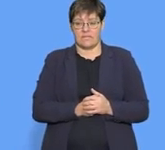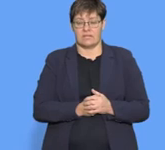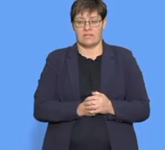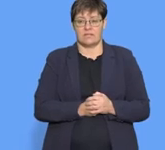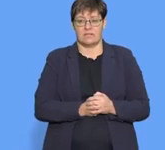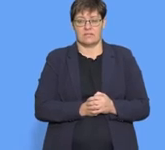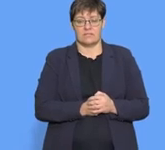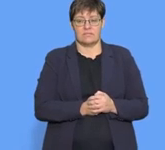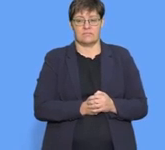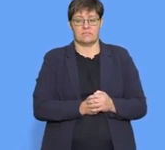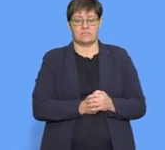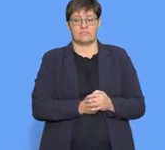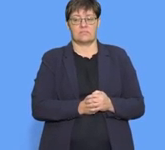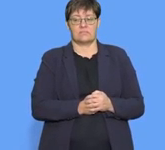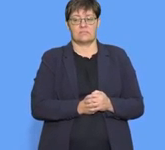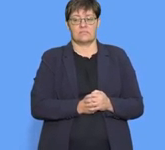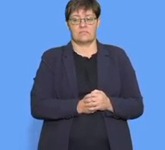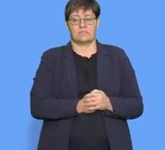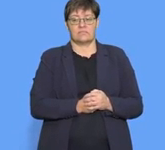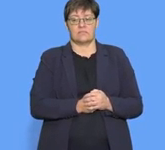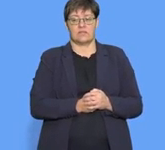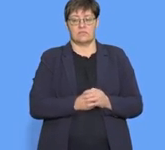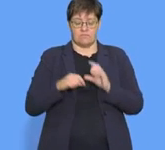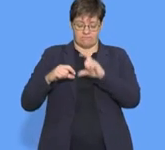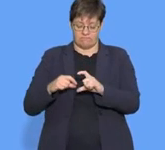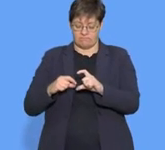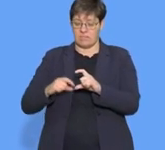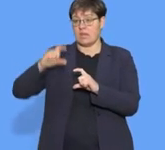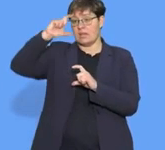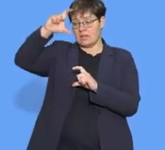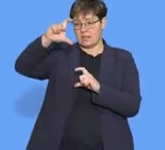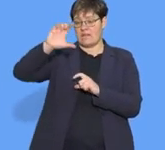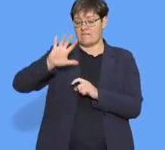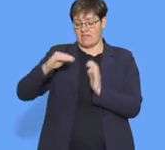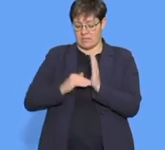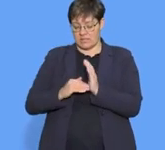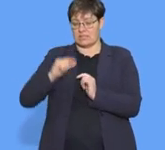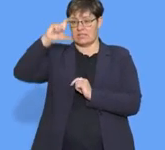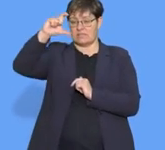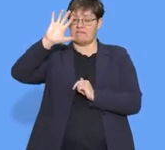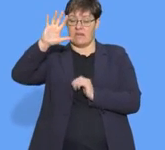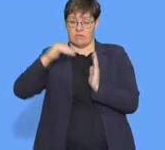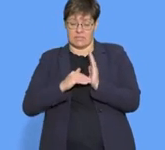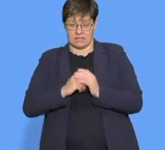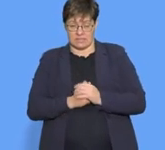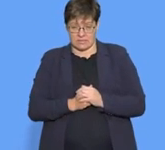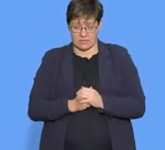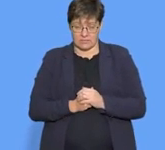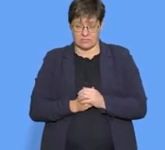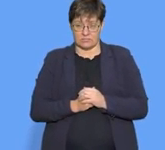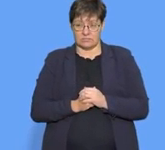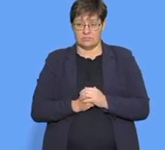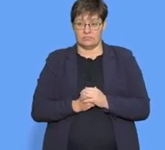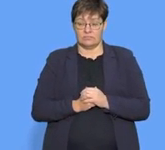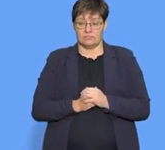So this half will be 5 meters exactly, and this half from